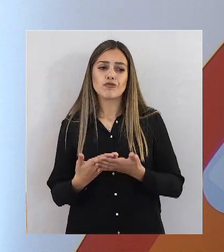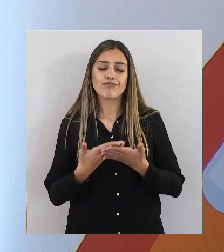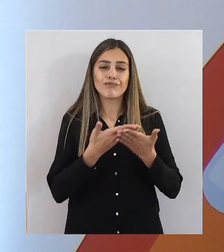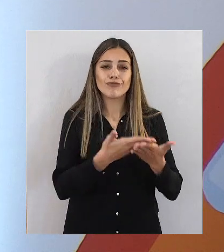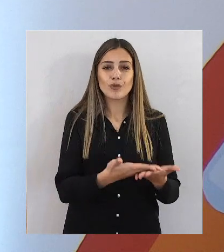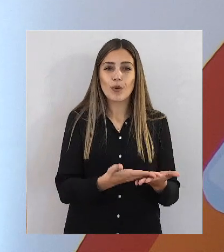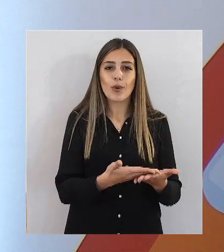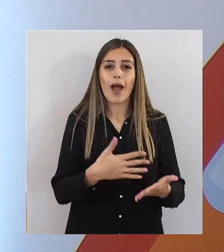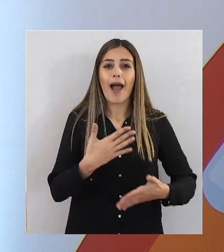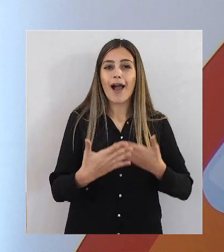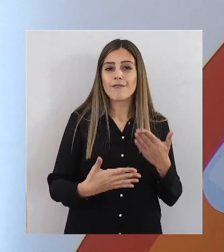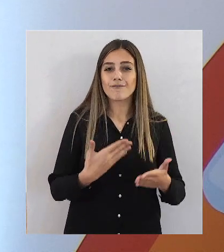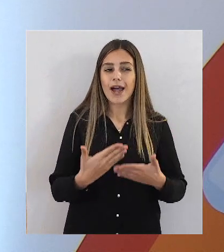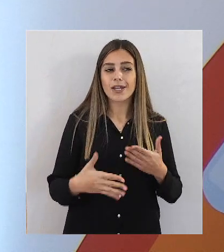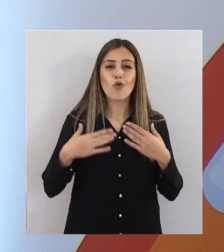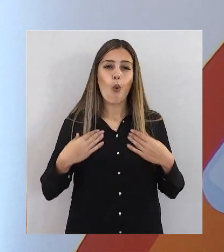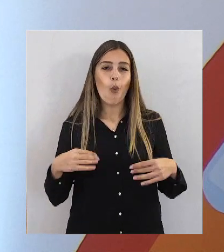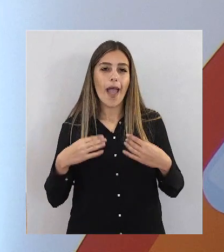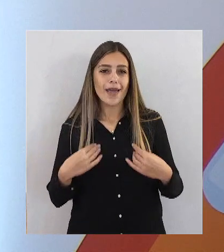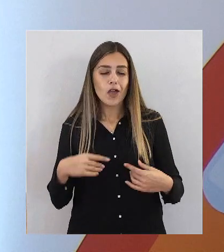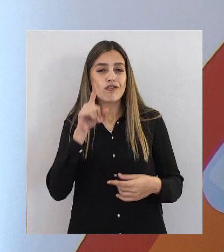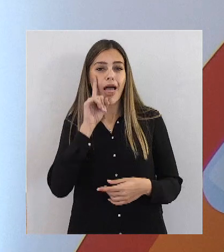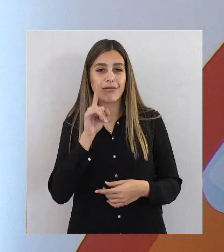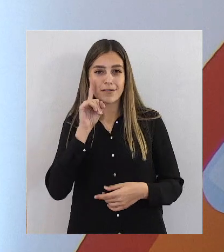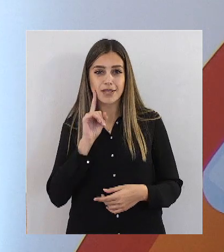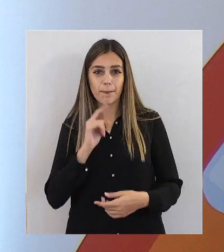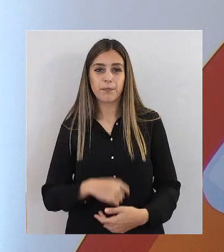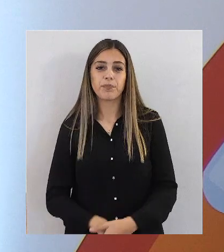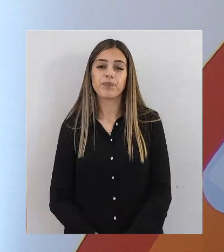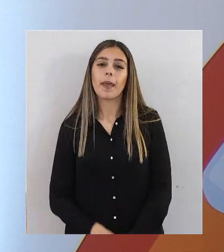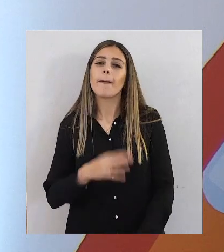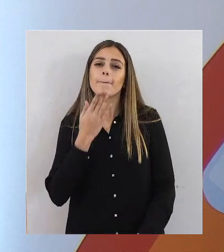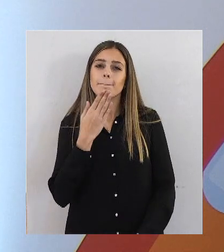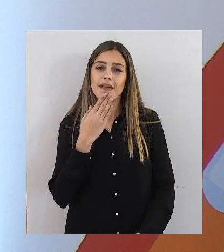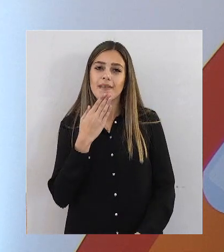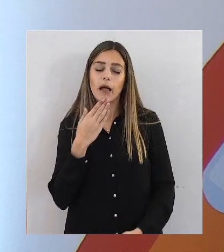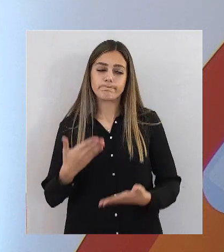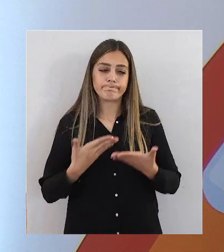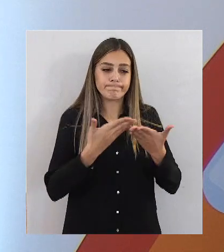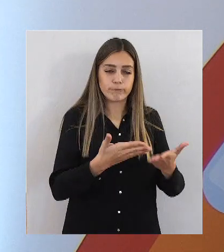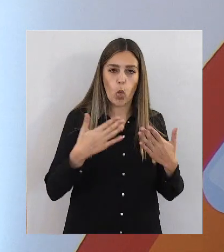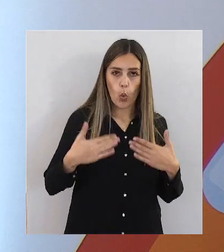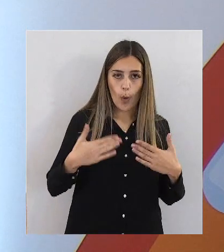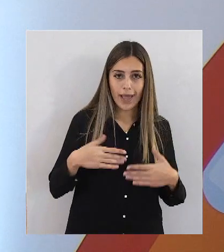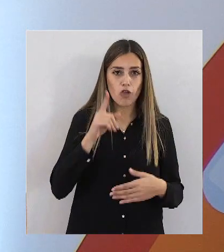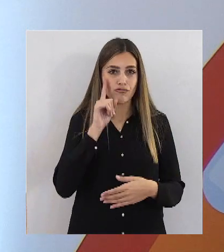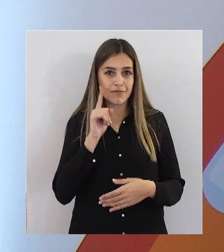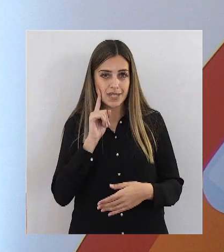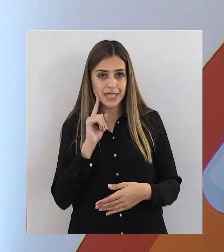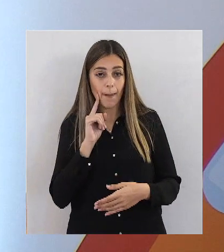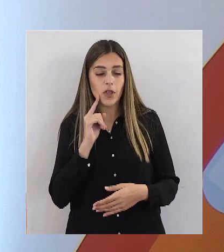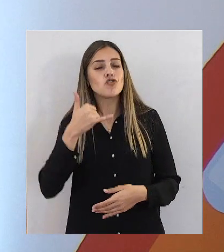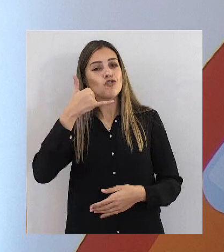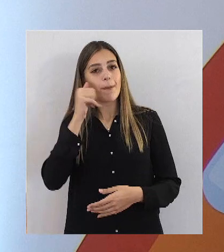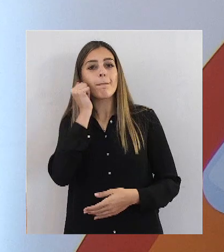any evidence from her parents. Once this was done, we contacted her parents and they came to give consent for